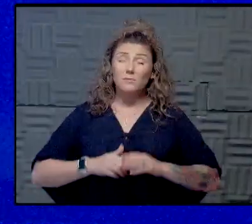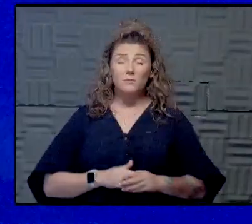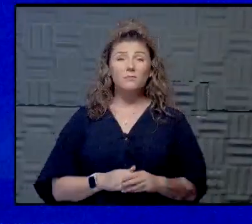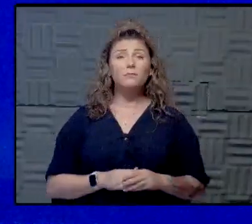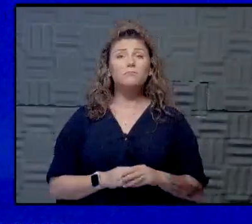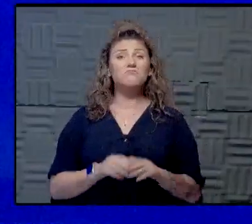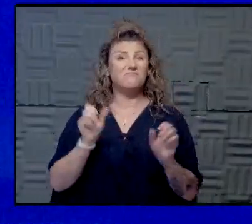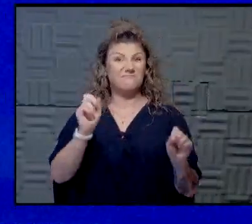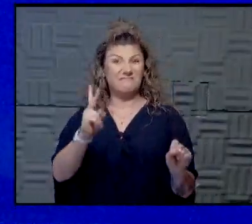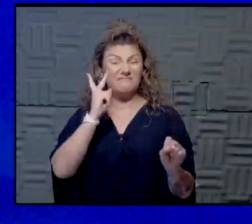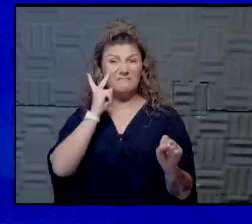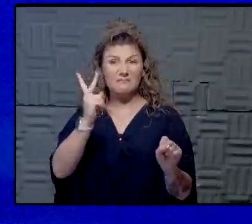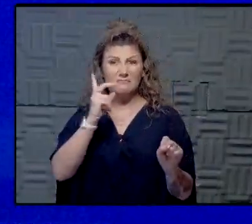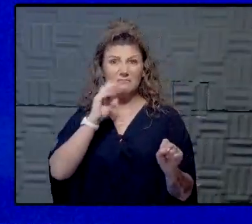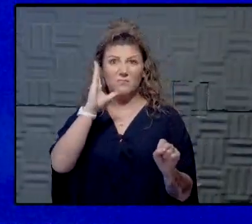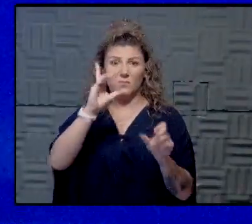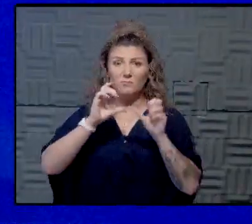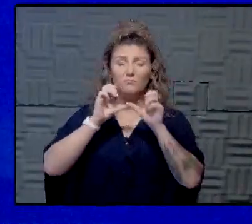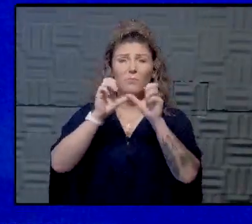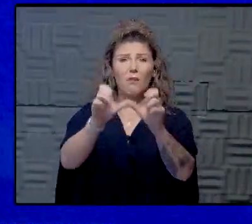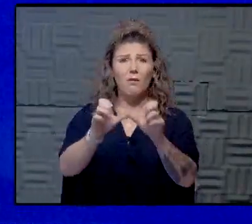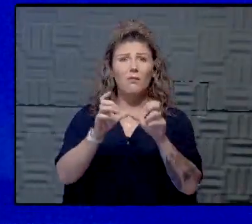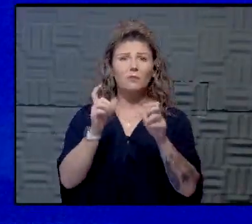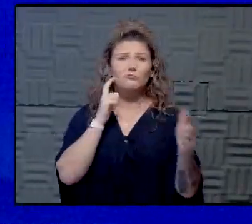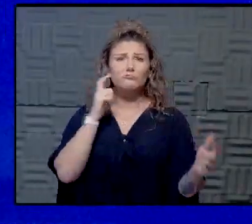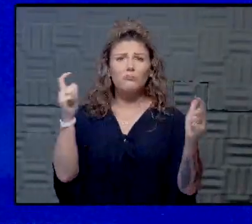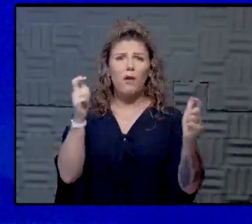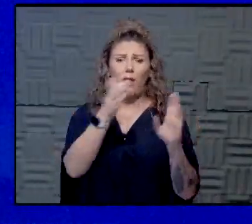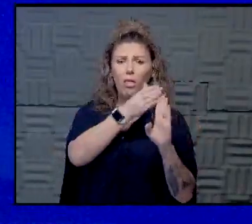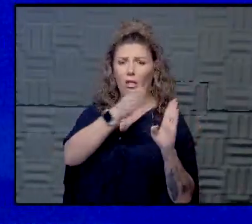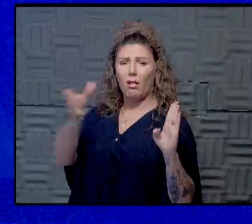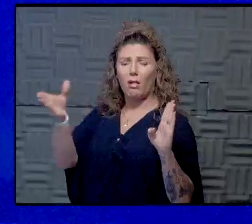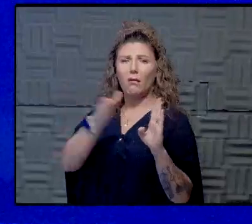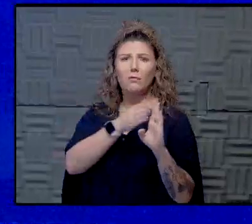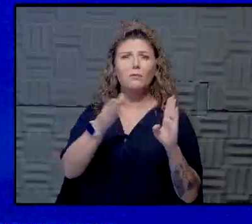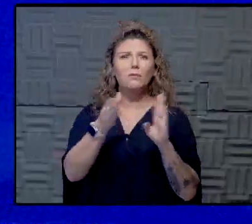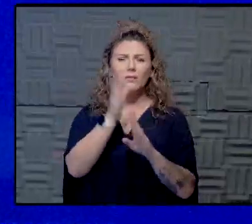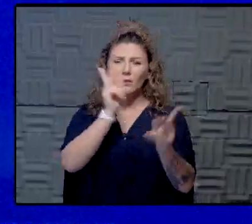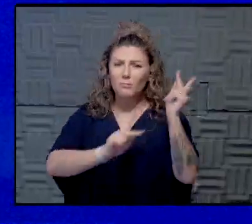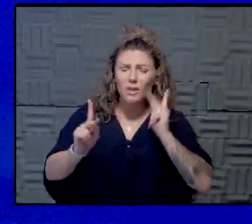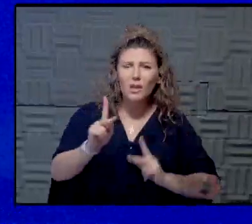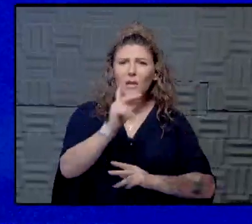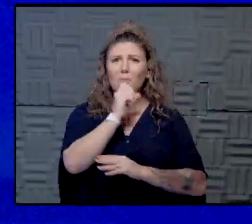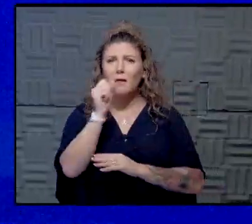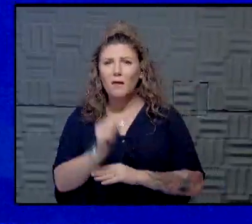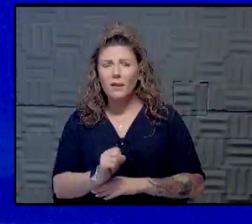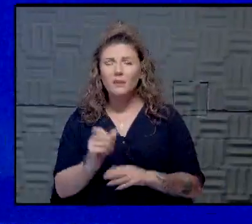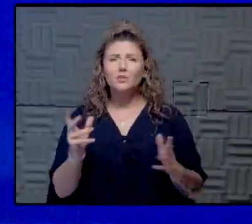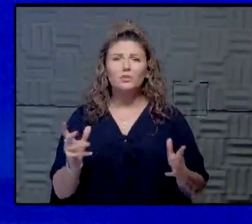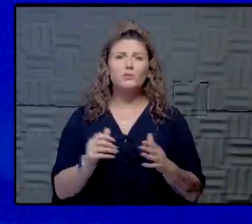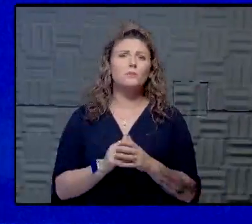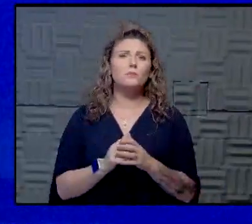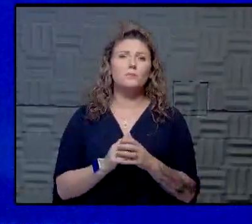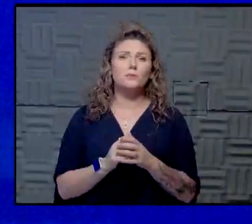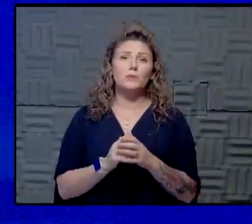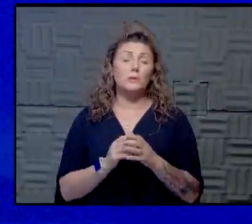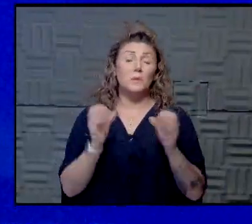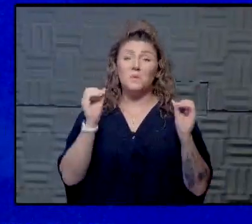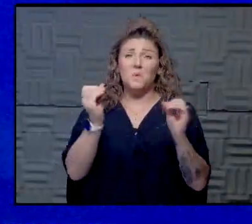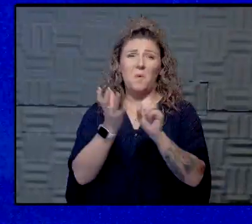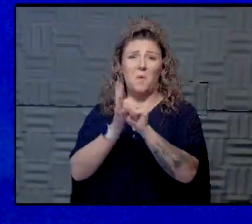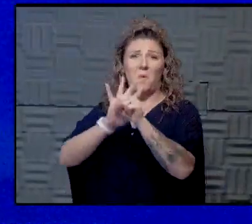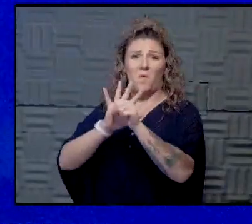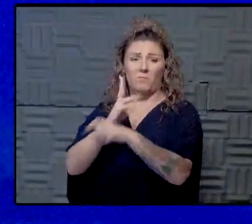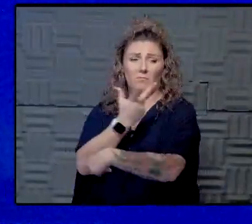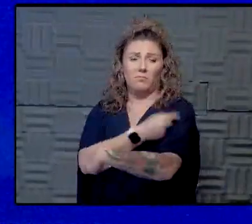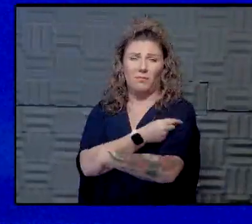as you can see, we continue to have a large range of people and ages. Don't have any COVID vaccination